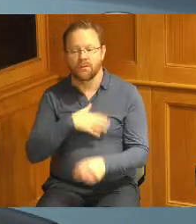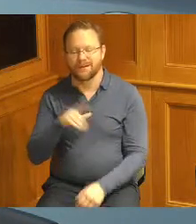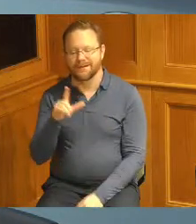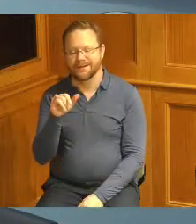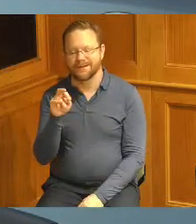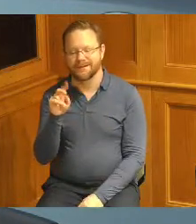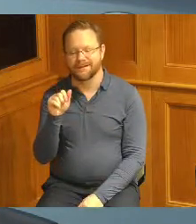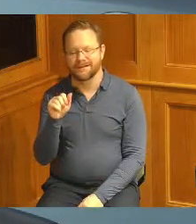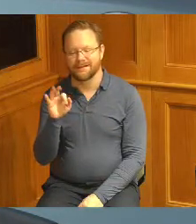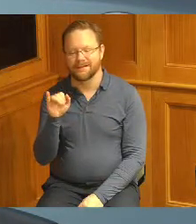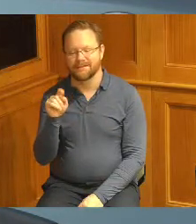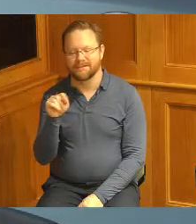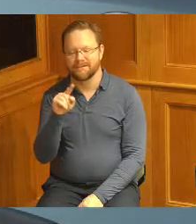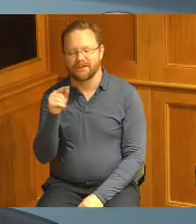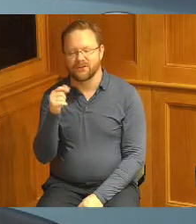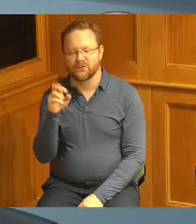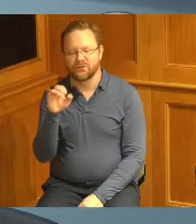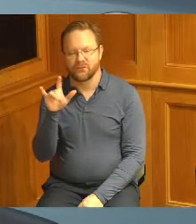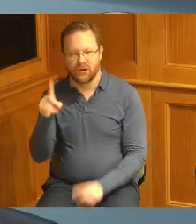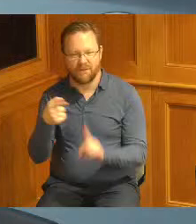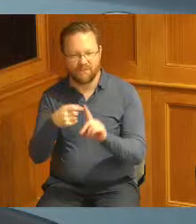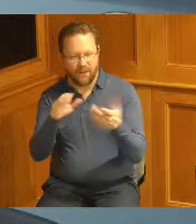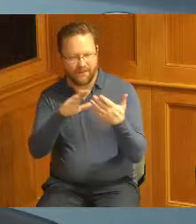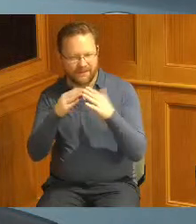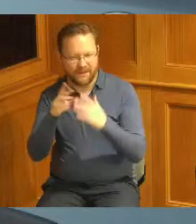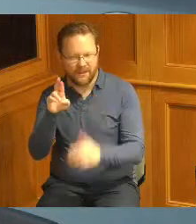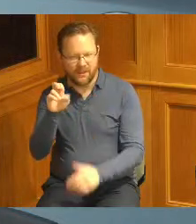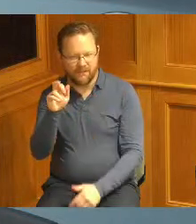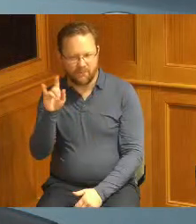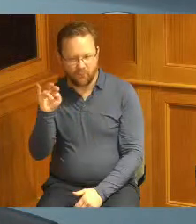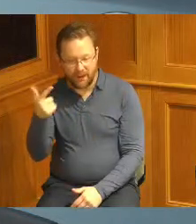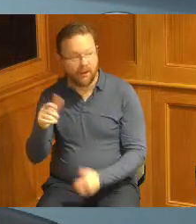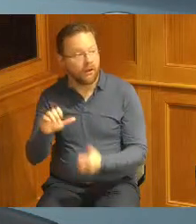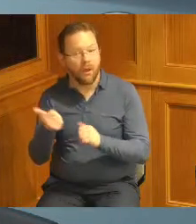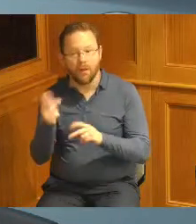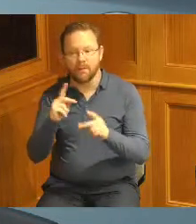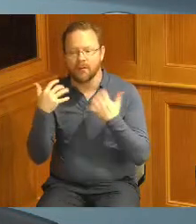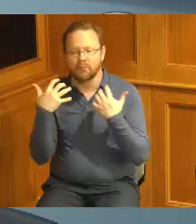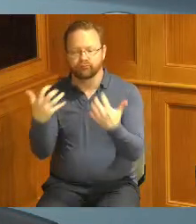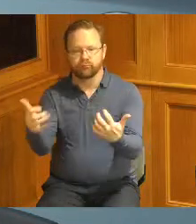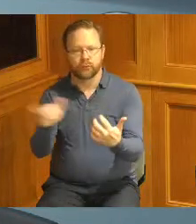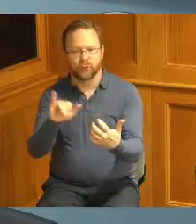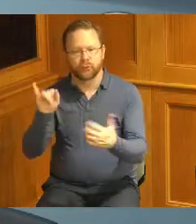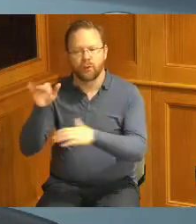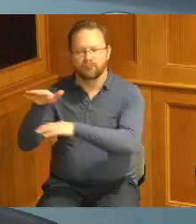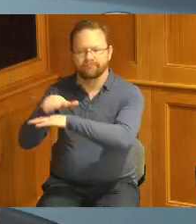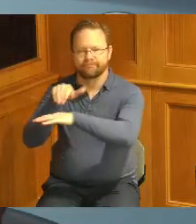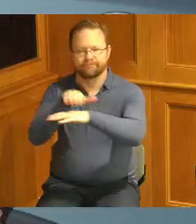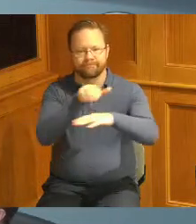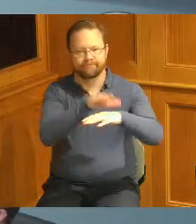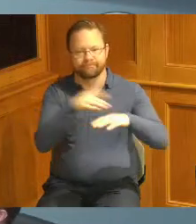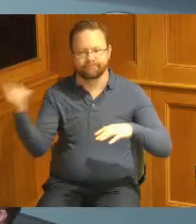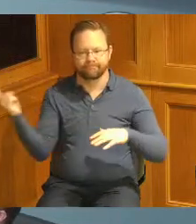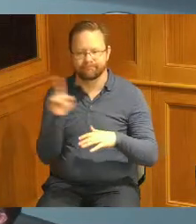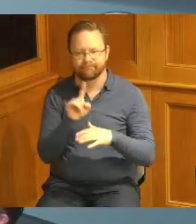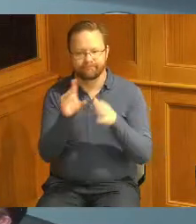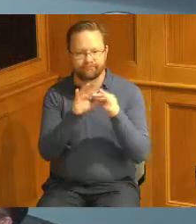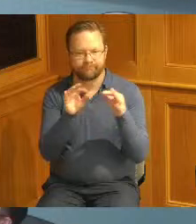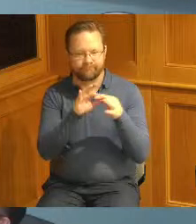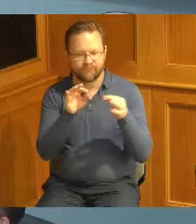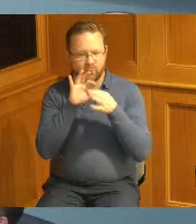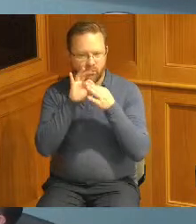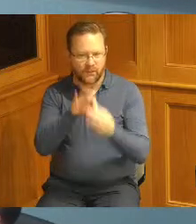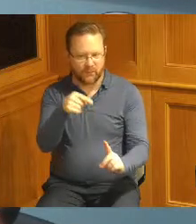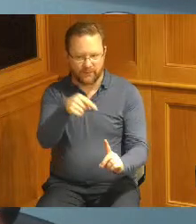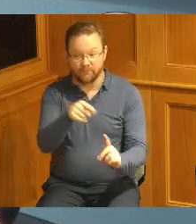Reading here to talk about the project as well. And then we've got others in the audience, and we will call them forward as need be related to the